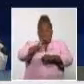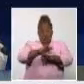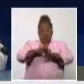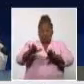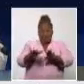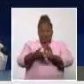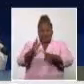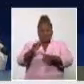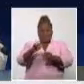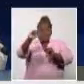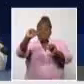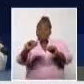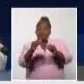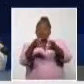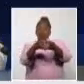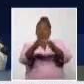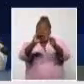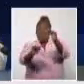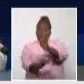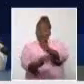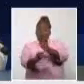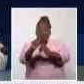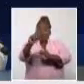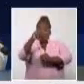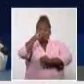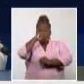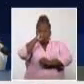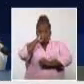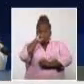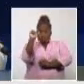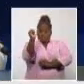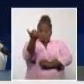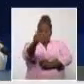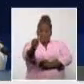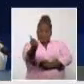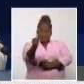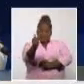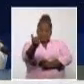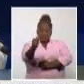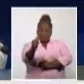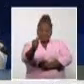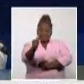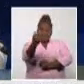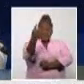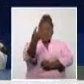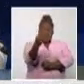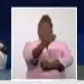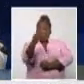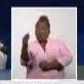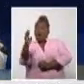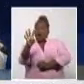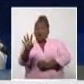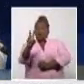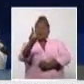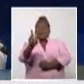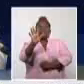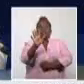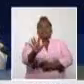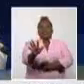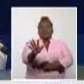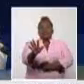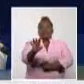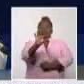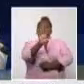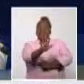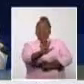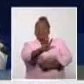1 year old is 10 of these 176, from 1 to 4 years old, 25, from 5 to 9